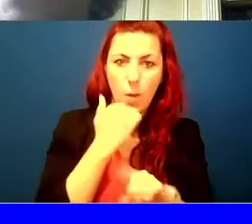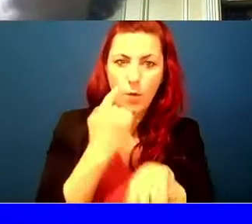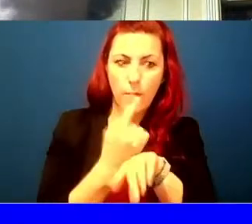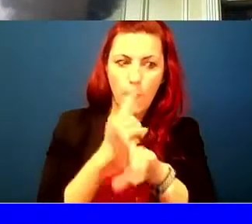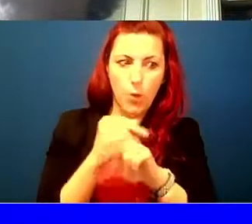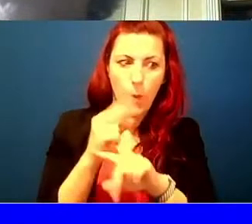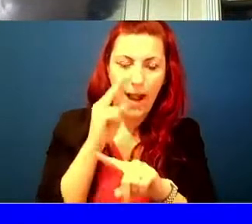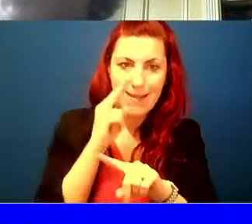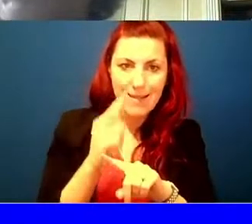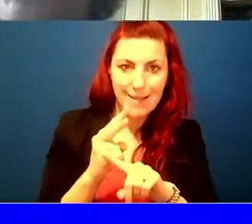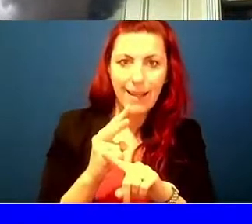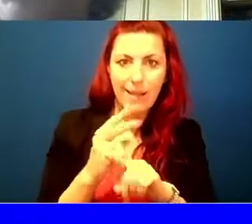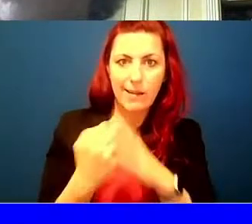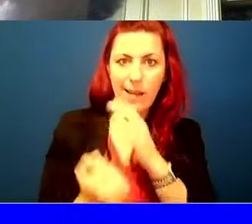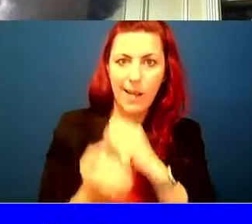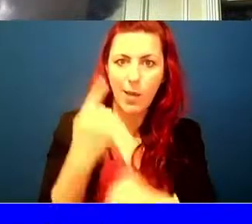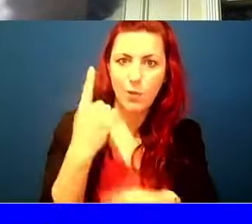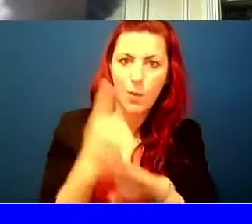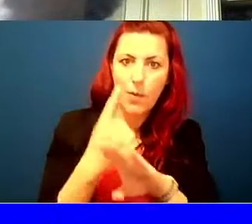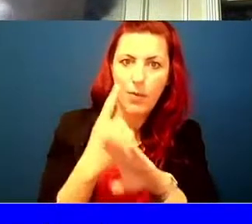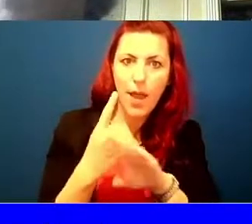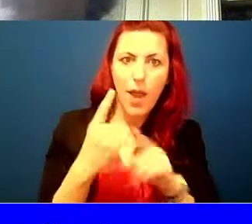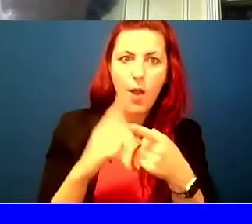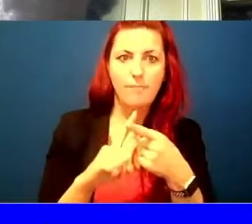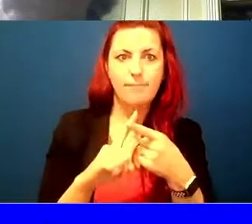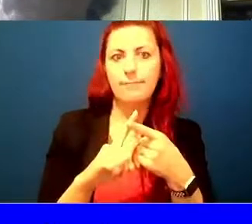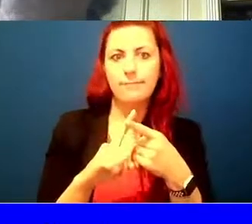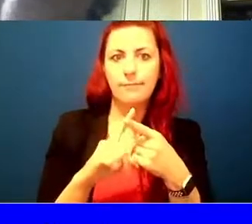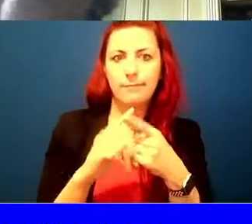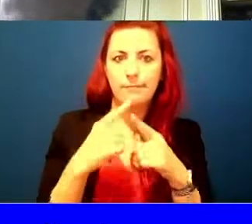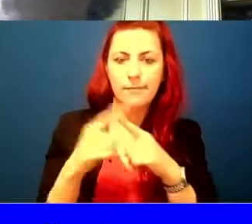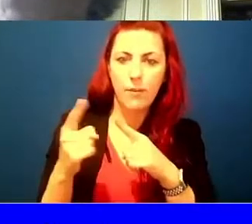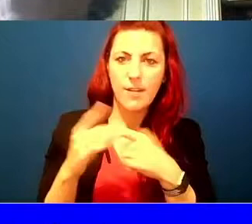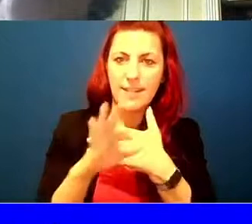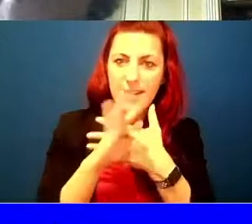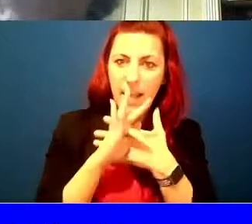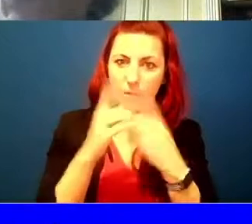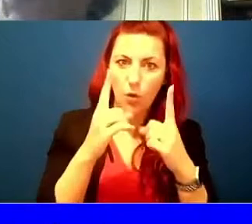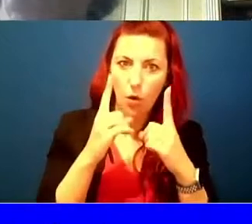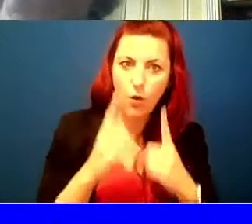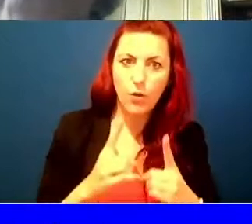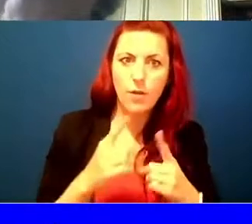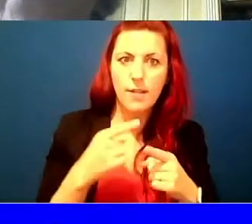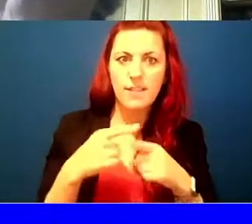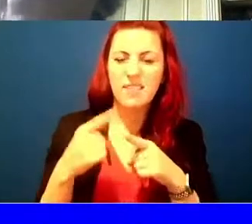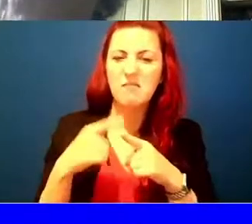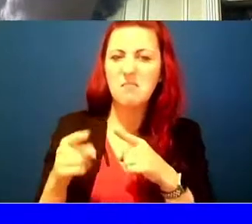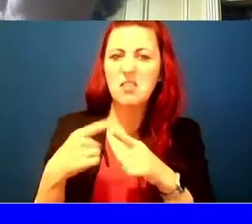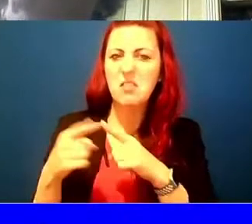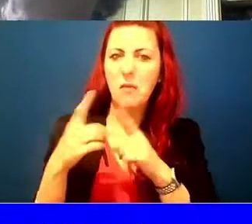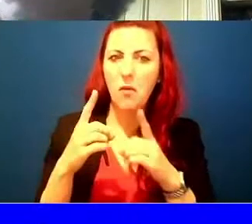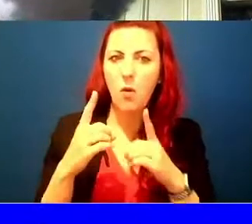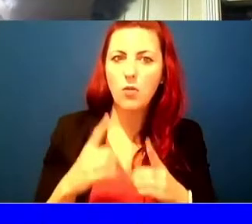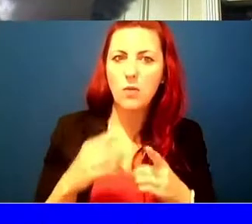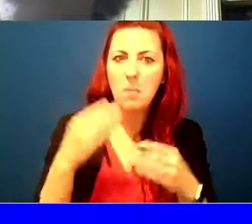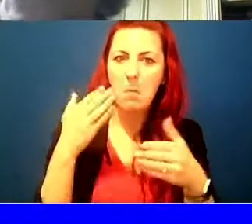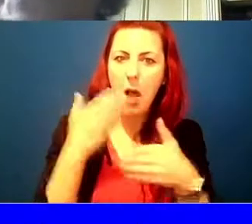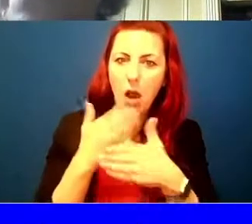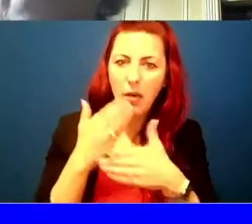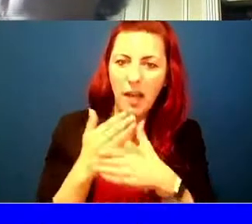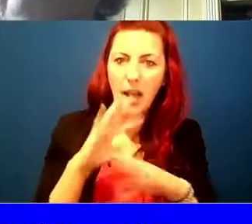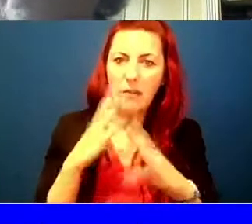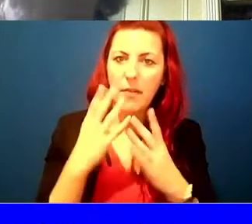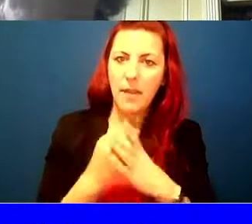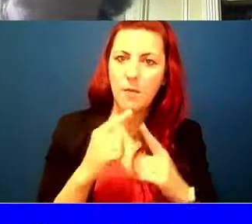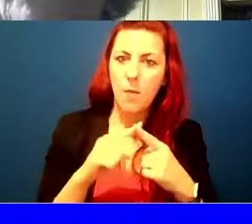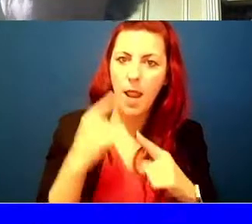protection orders, interim barring orders and safety orders. But last year, the court service did an observance